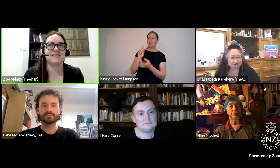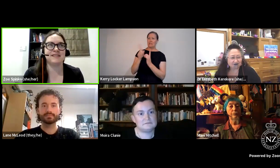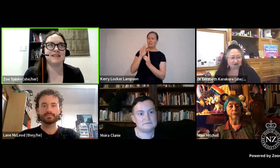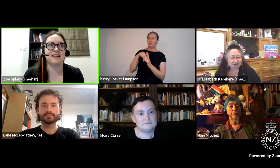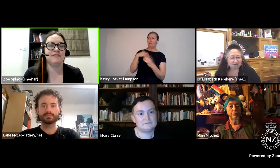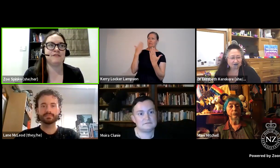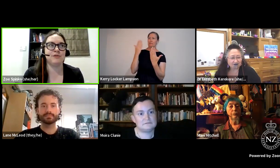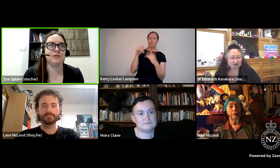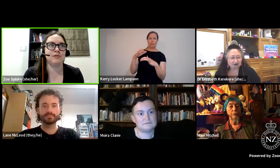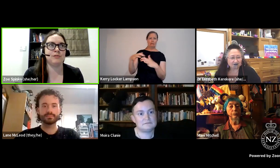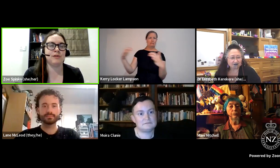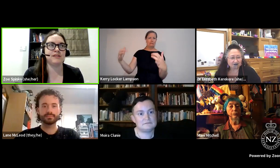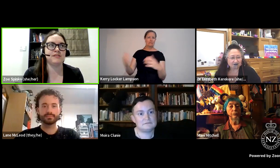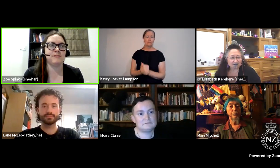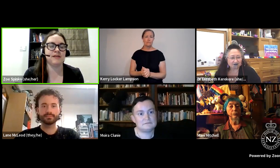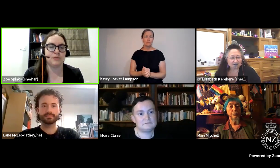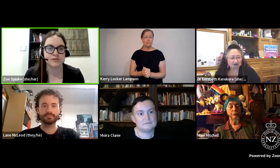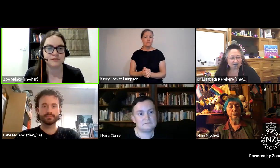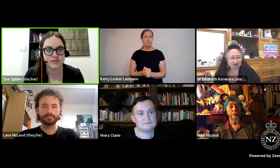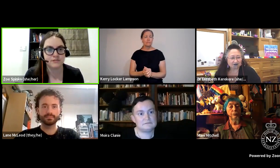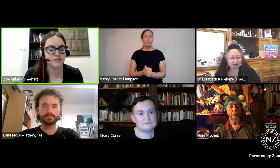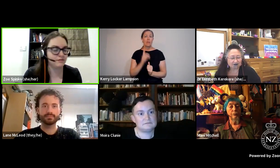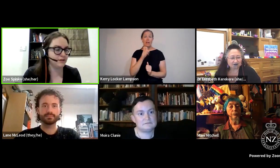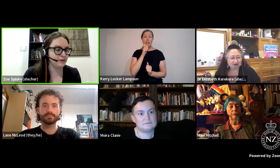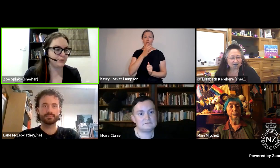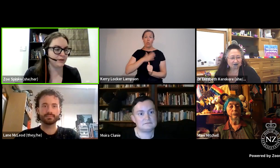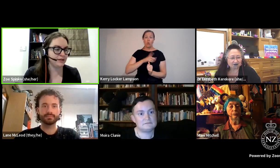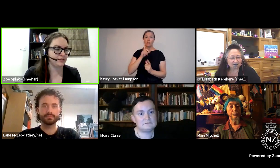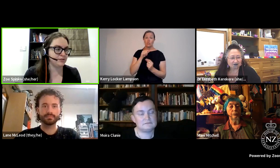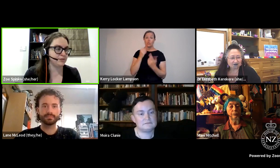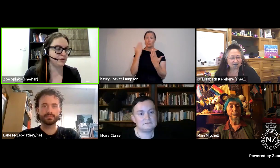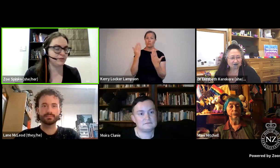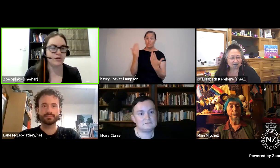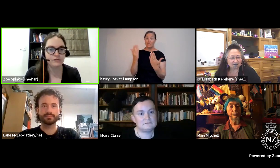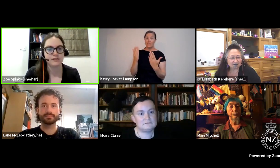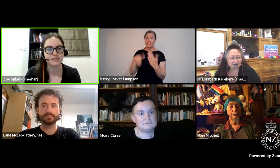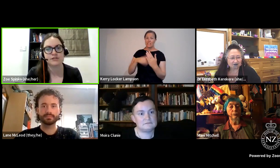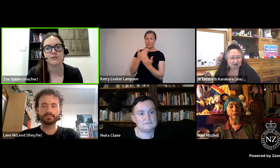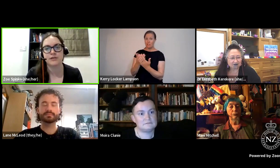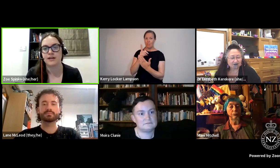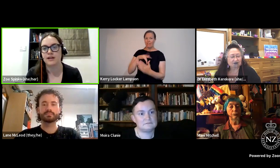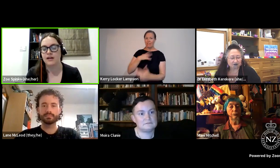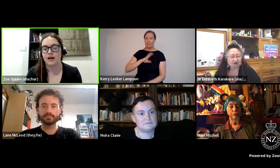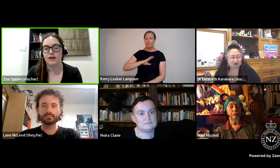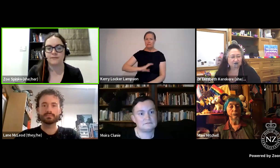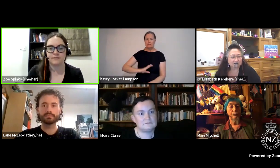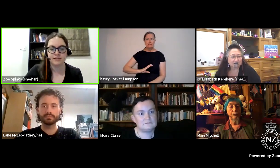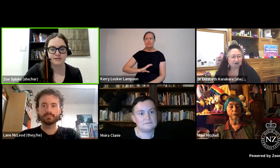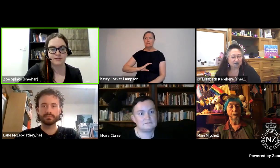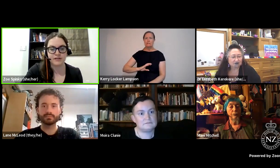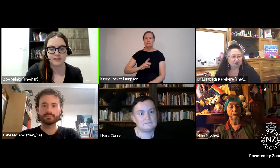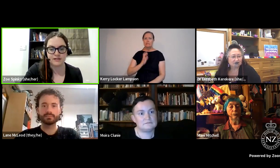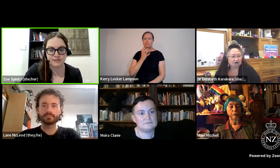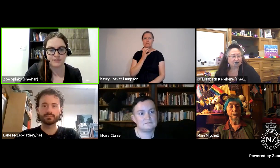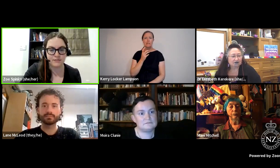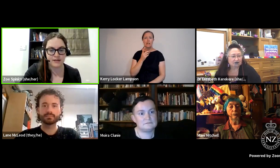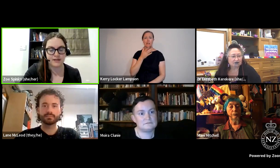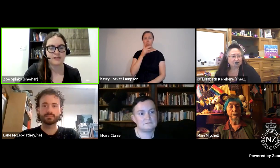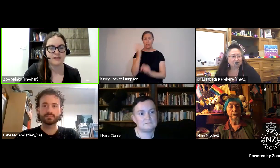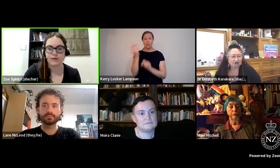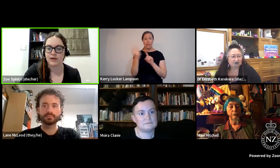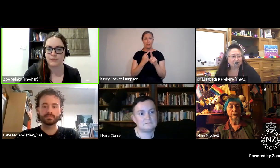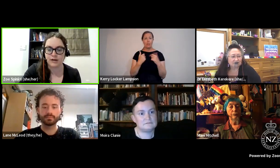And if you're wanting to make an oral submission but you feel like you don't have the confidence to, then please feel free to email